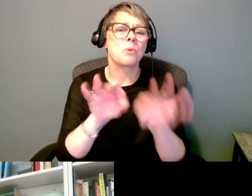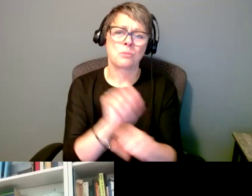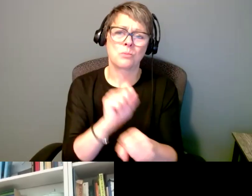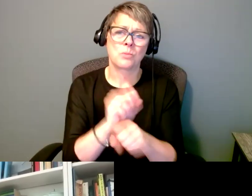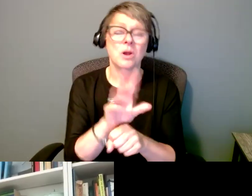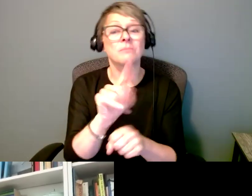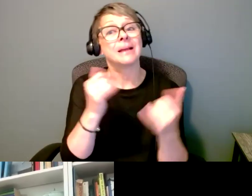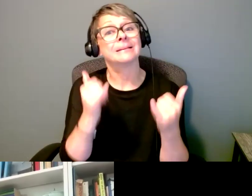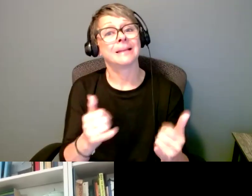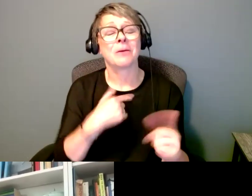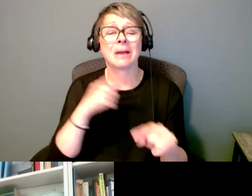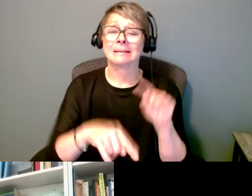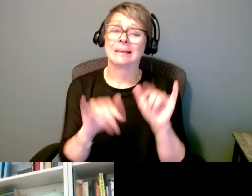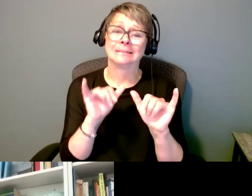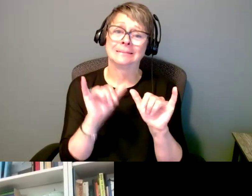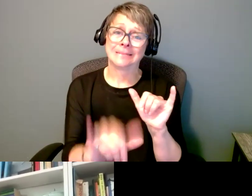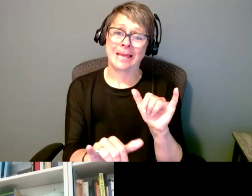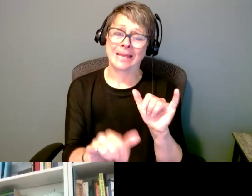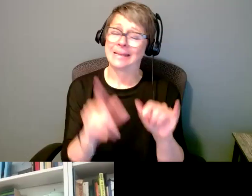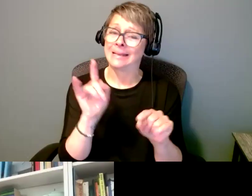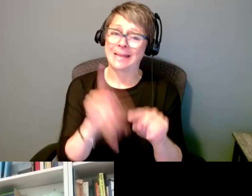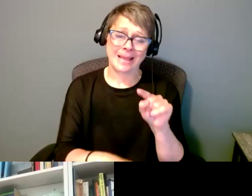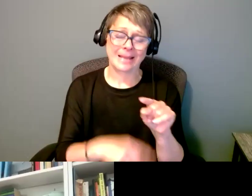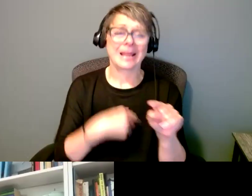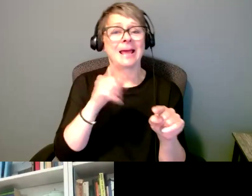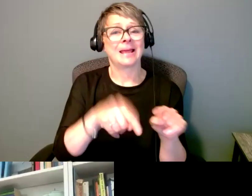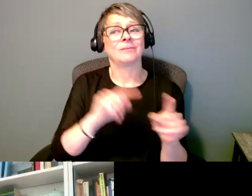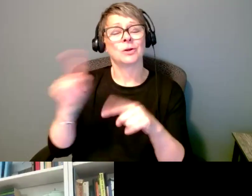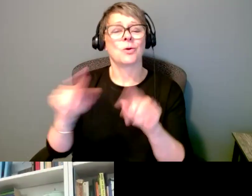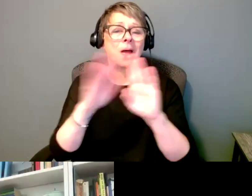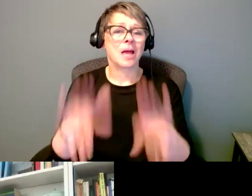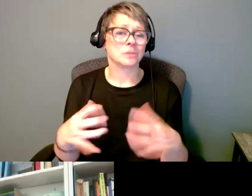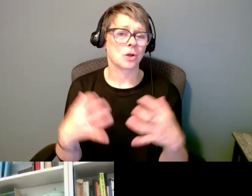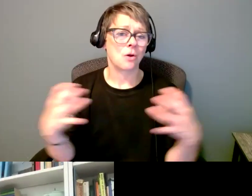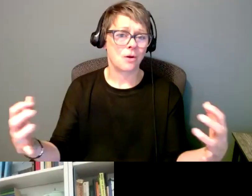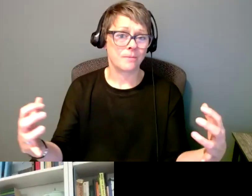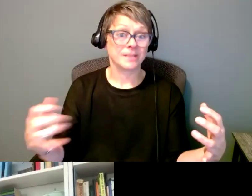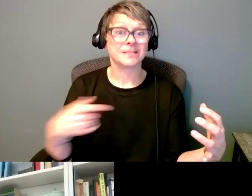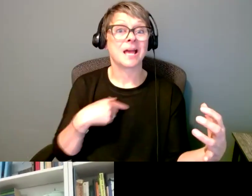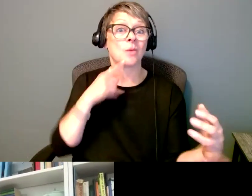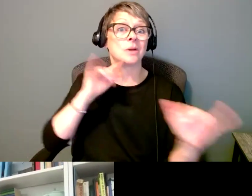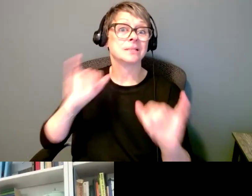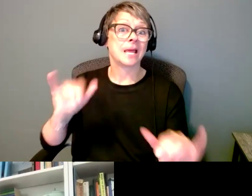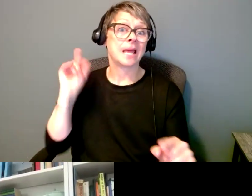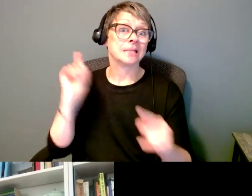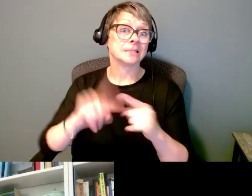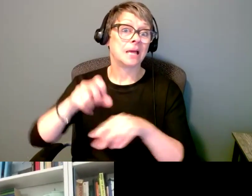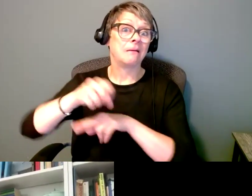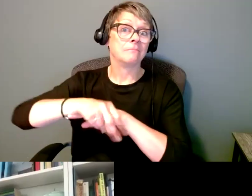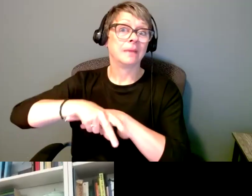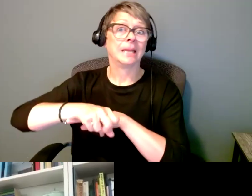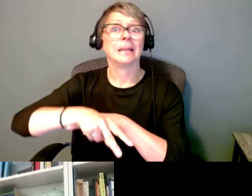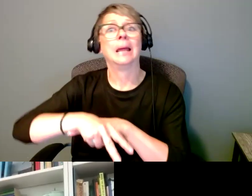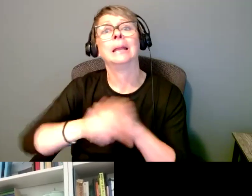unfortunately, cannot stay with you. I have to go into the House of Commons, where I will be until midnight. So please keep me in